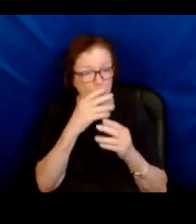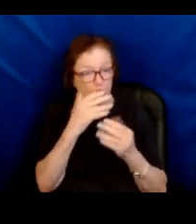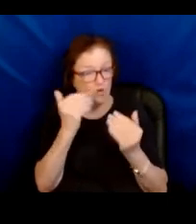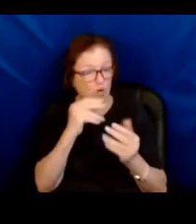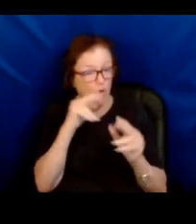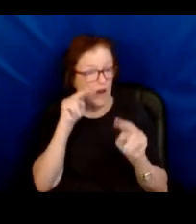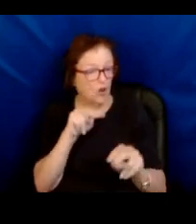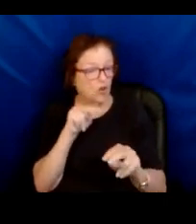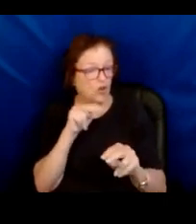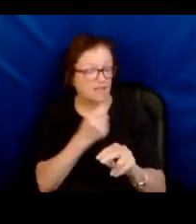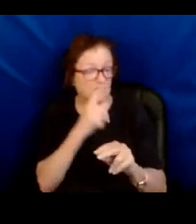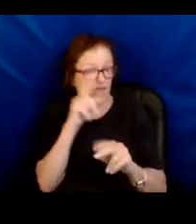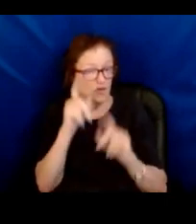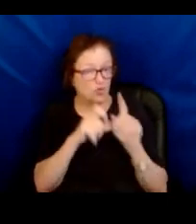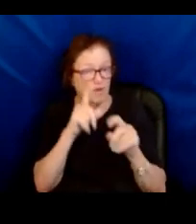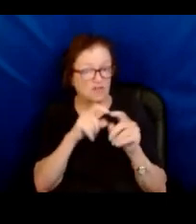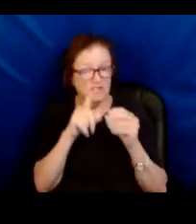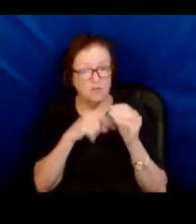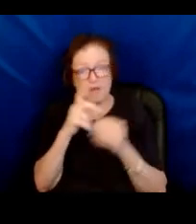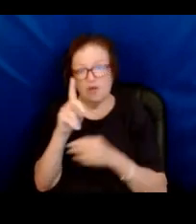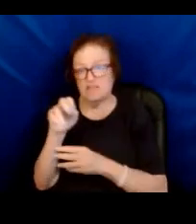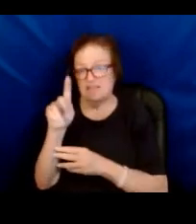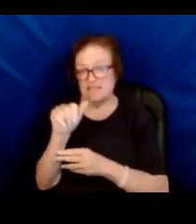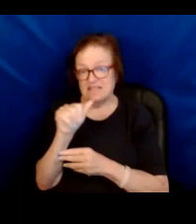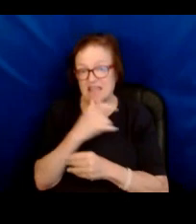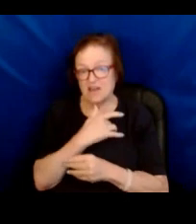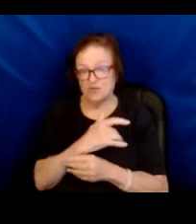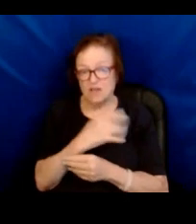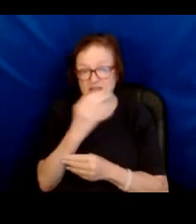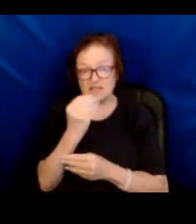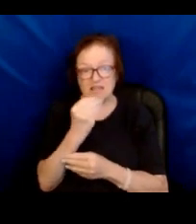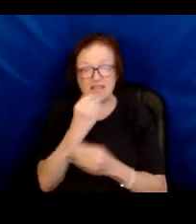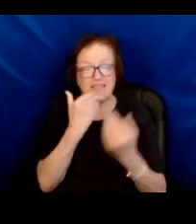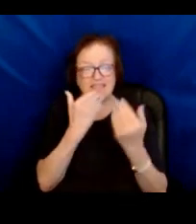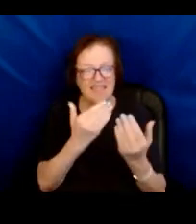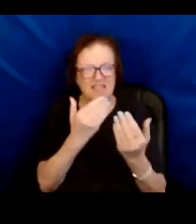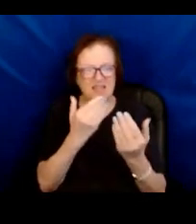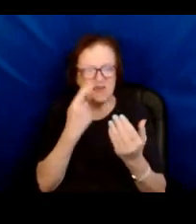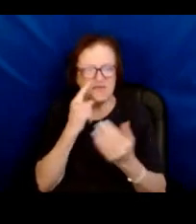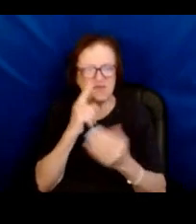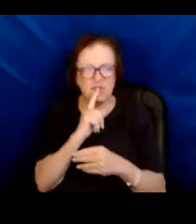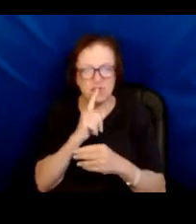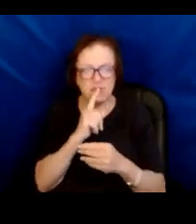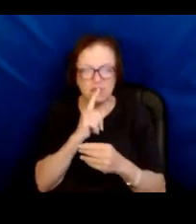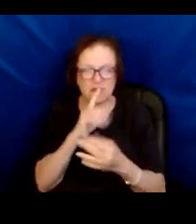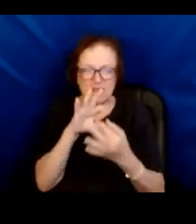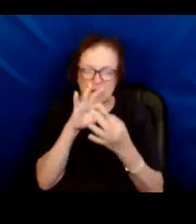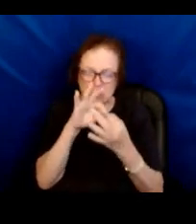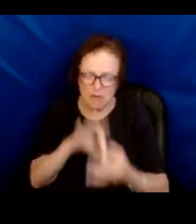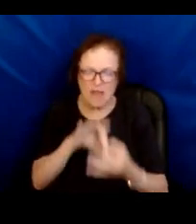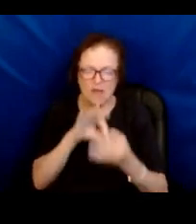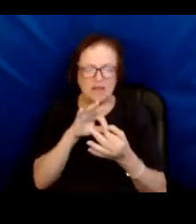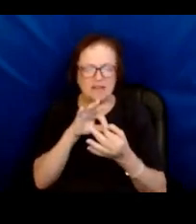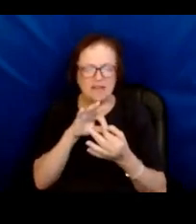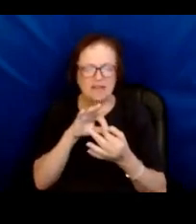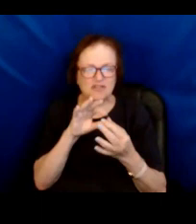respond. There are a couple questions about some data trends that you shared. And thank you for really grounding our understanding of